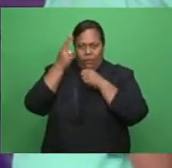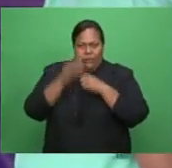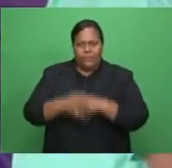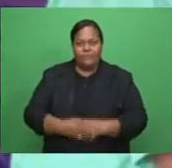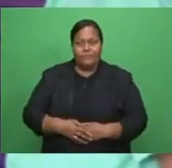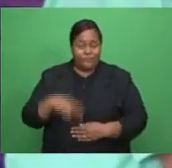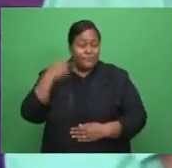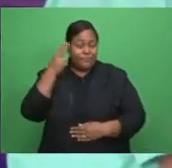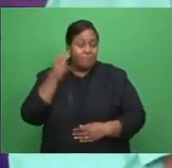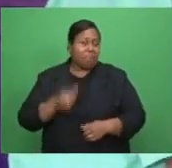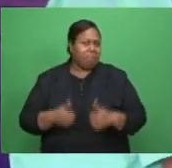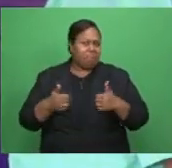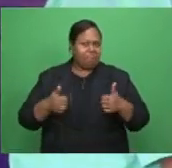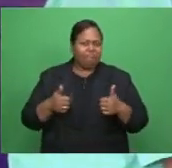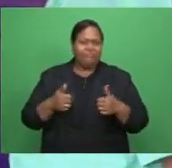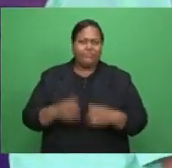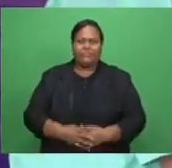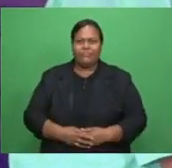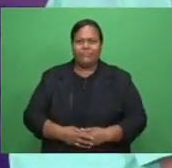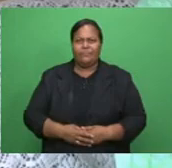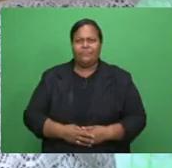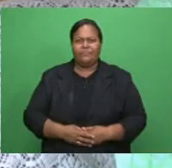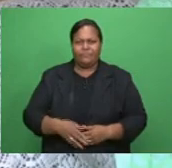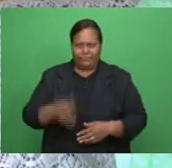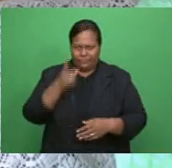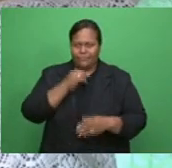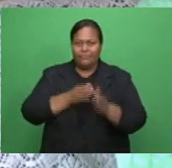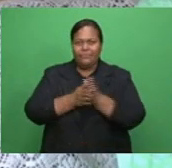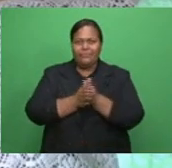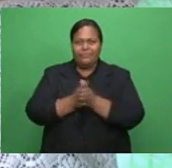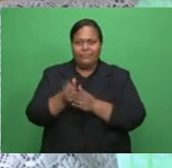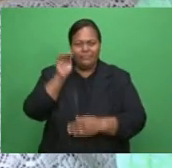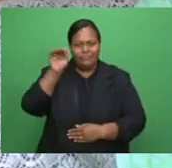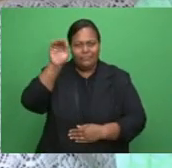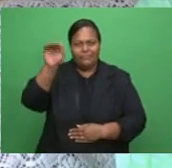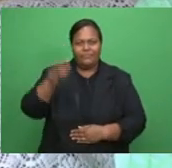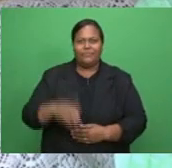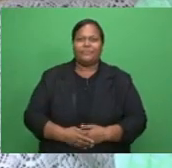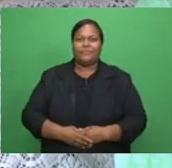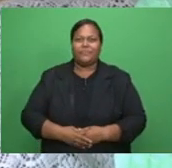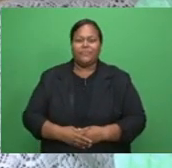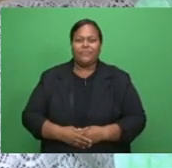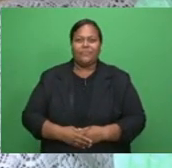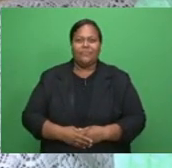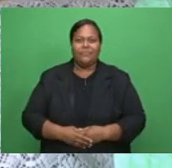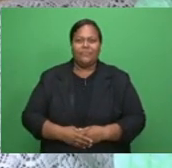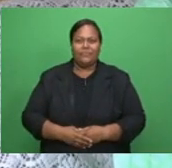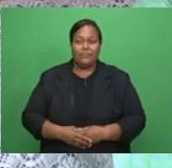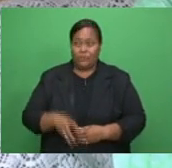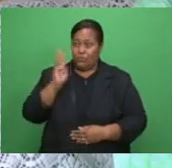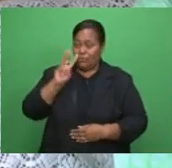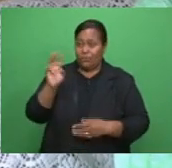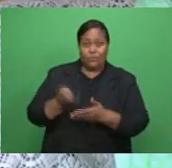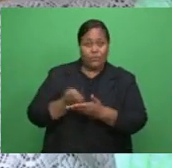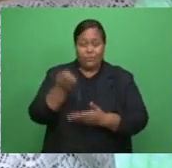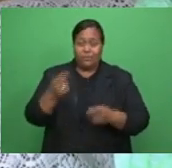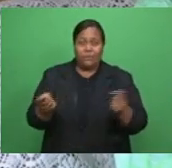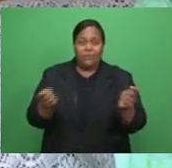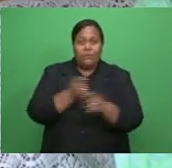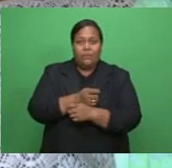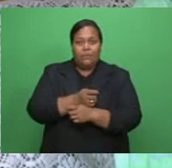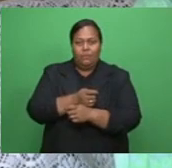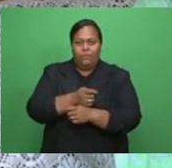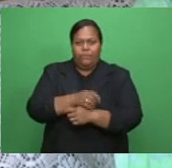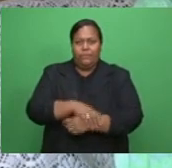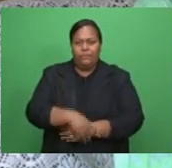challenges as you go forward into the future. You will have to watch how the economy changes and